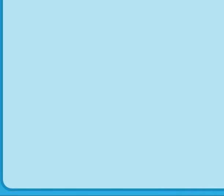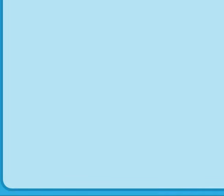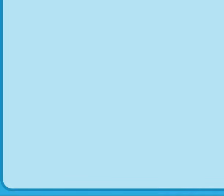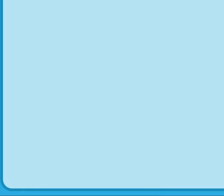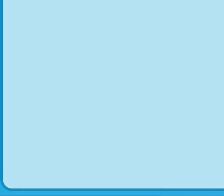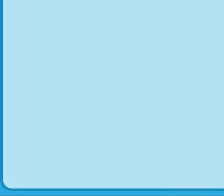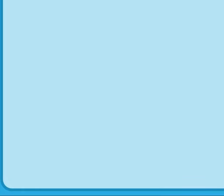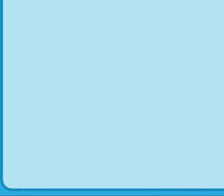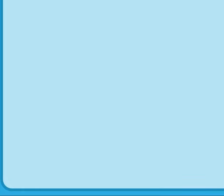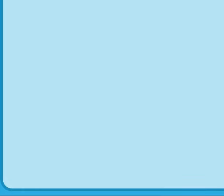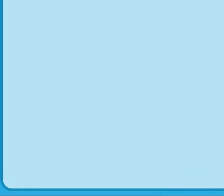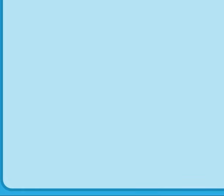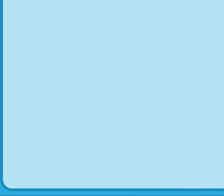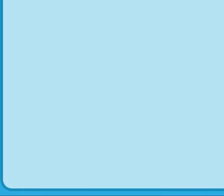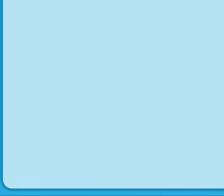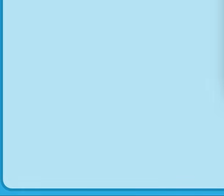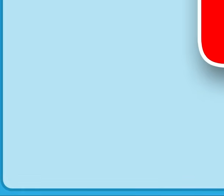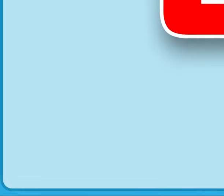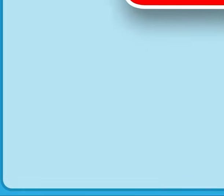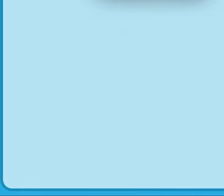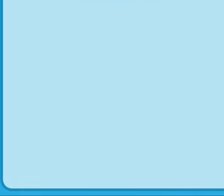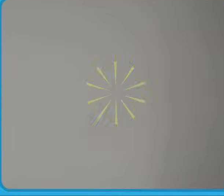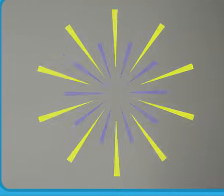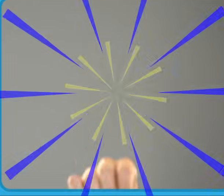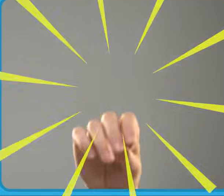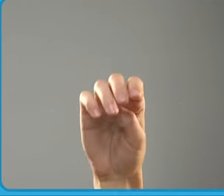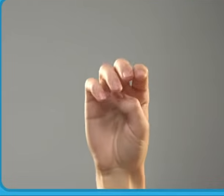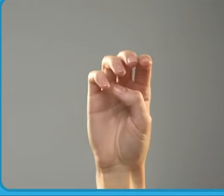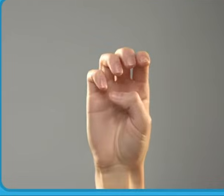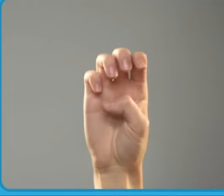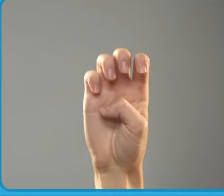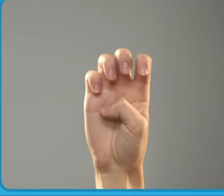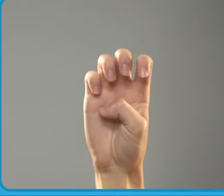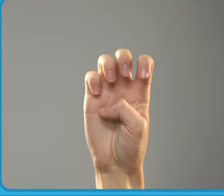The letter E.